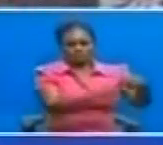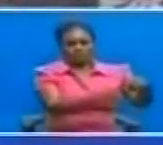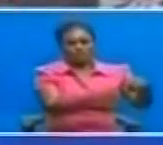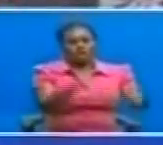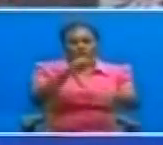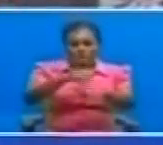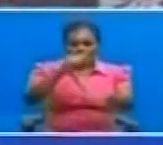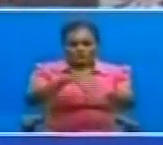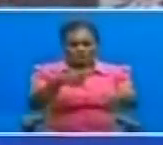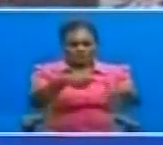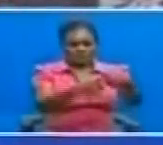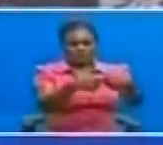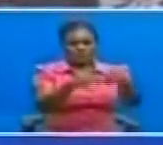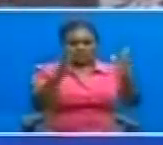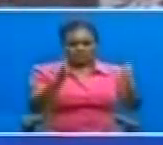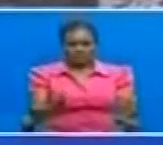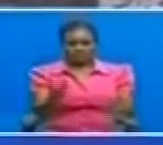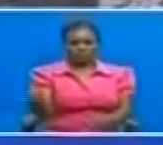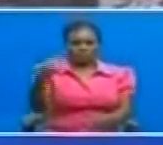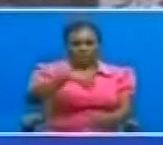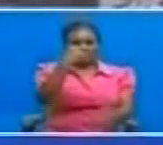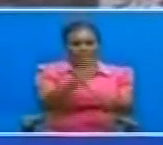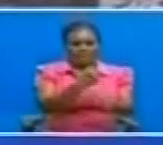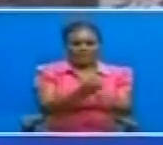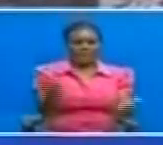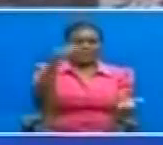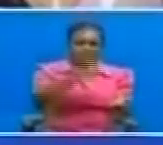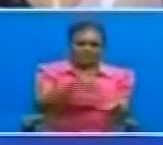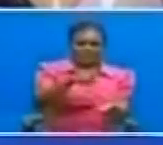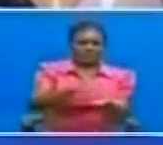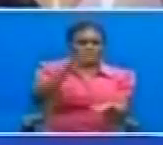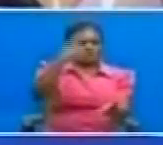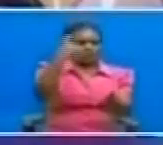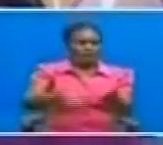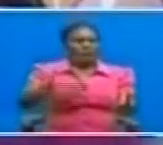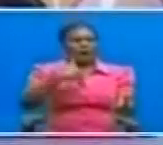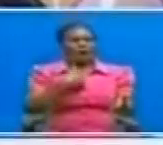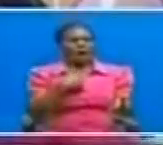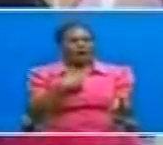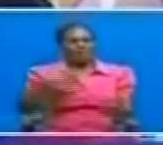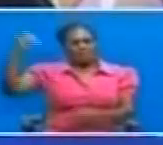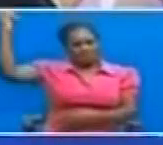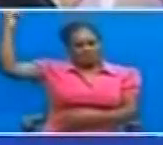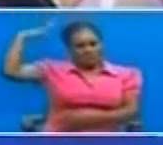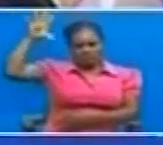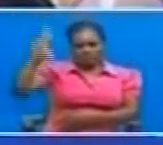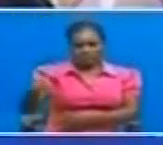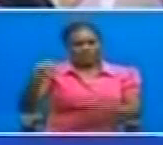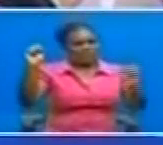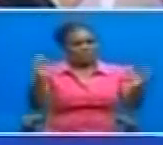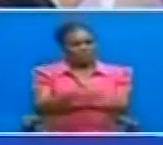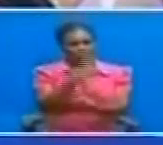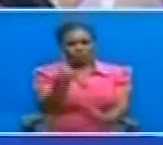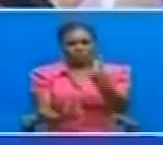an oven repair guy to come and repair. There's an extra cost for that also. When we have a power blackout, we can't brew our coffee